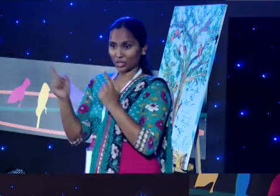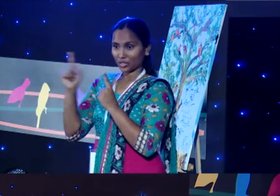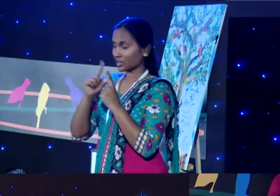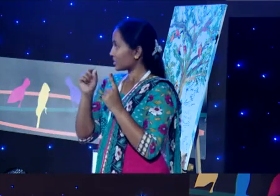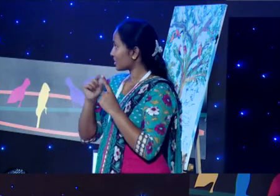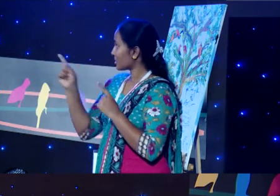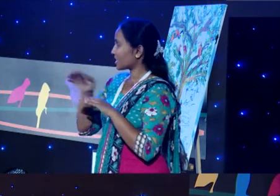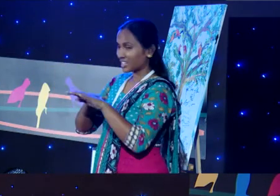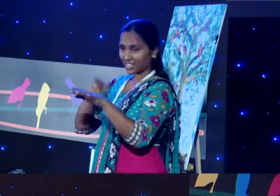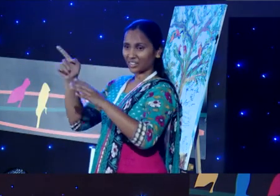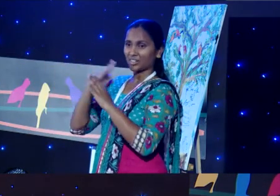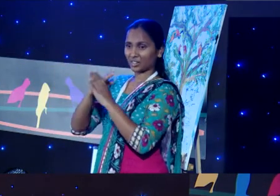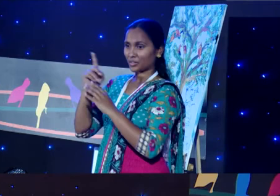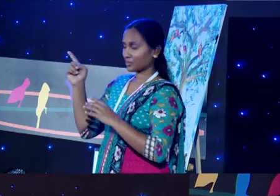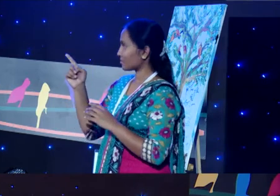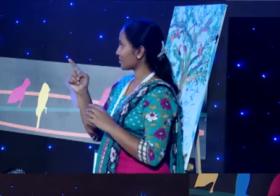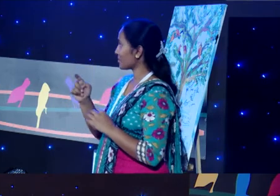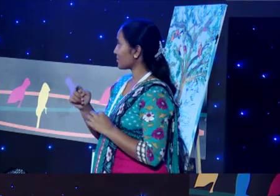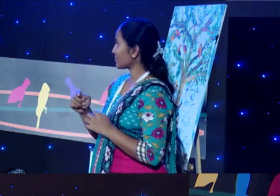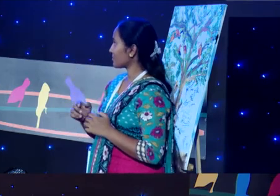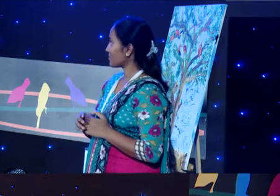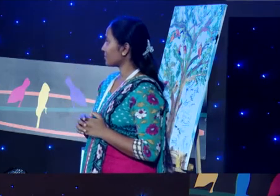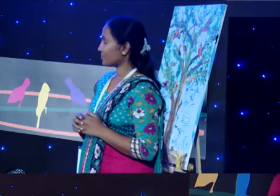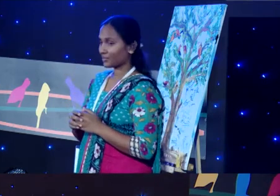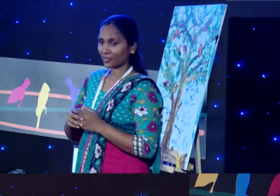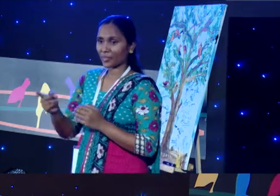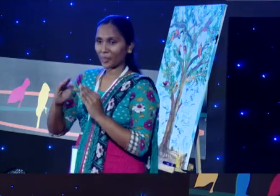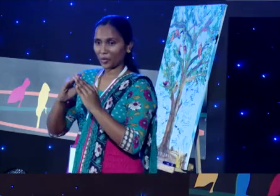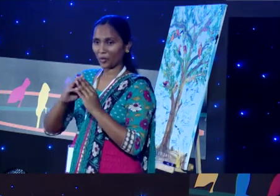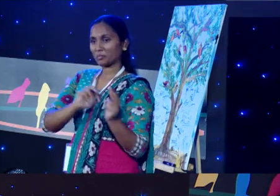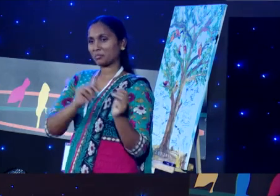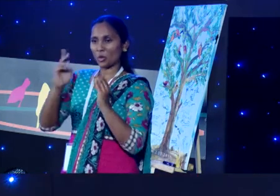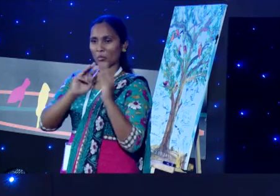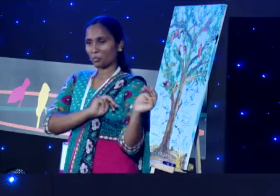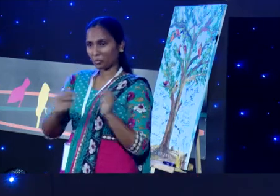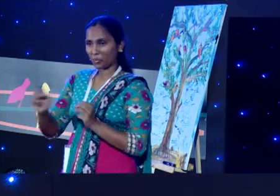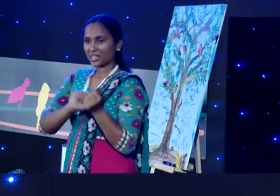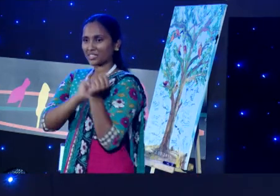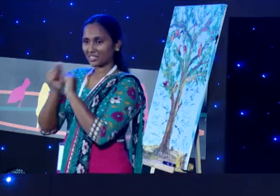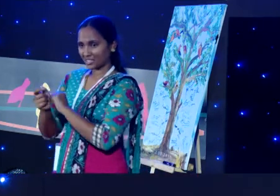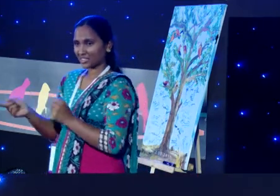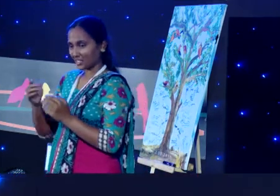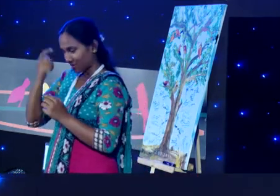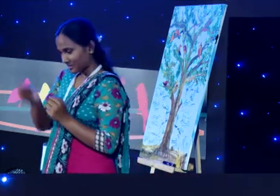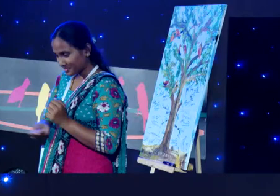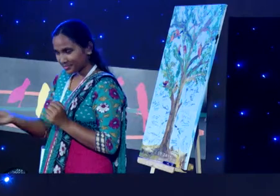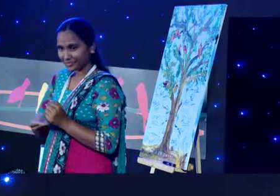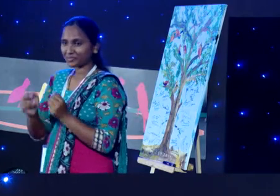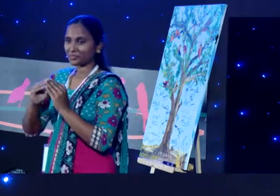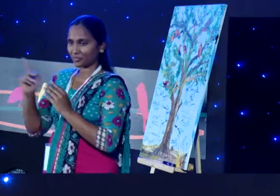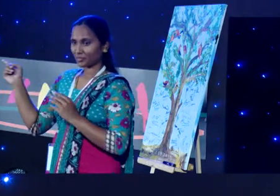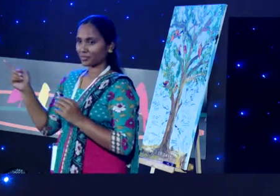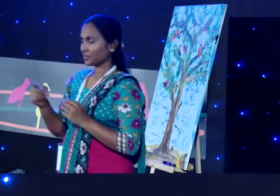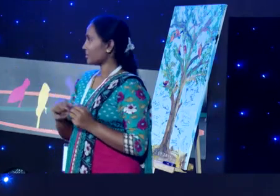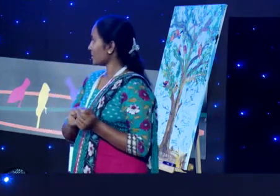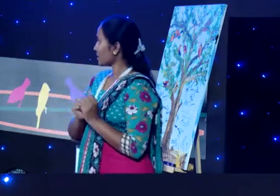to avoid the traffic problem, I took up a room that was very close to the Forum Mall. So my office was on the road over there, near the Adugodi Road.